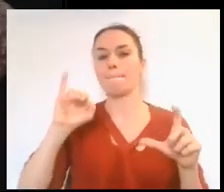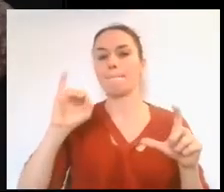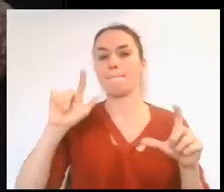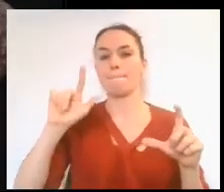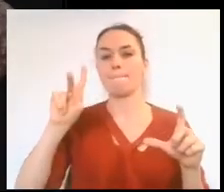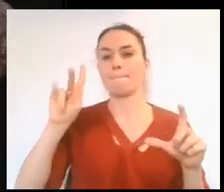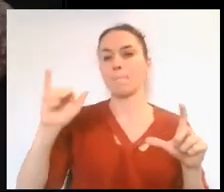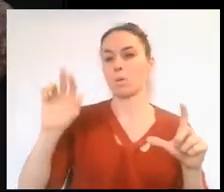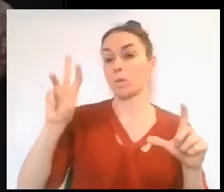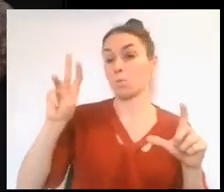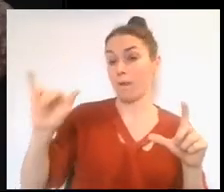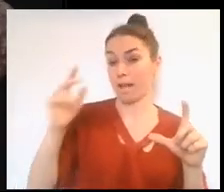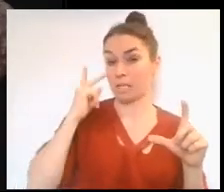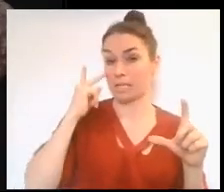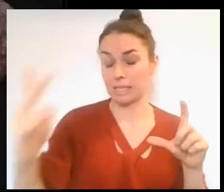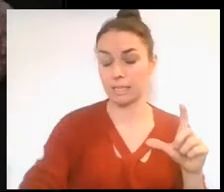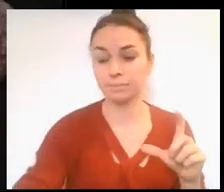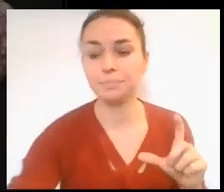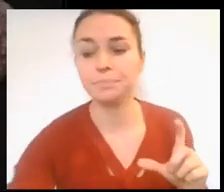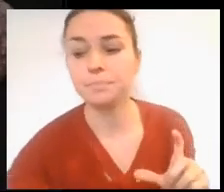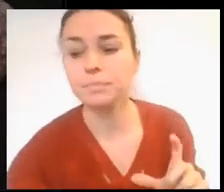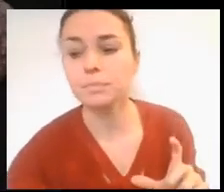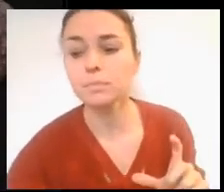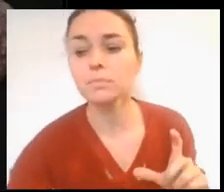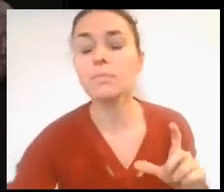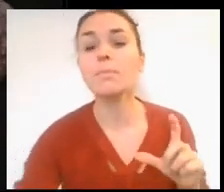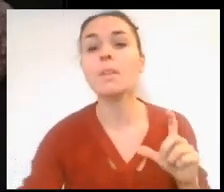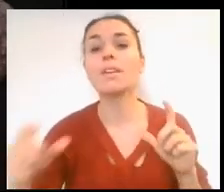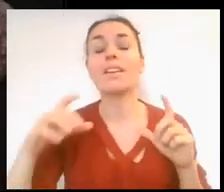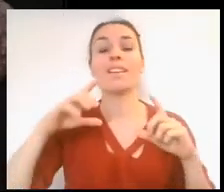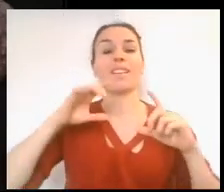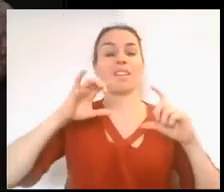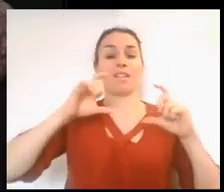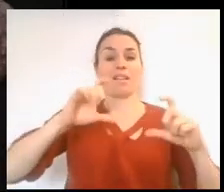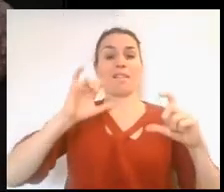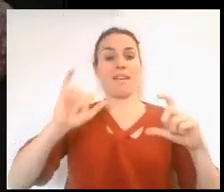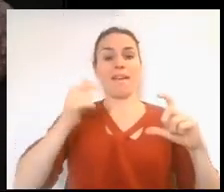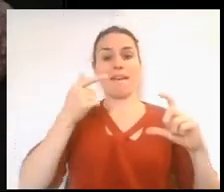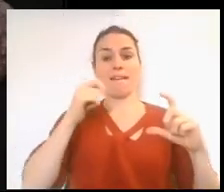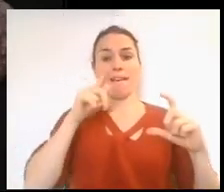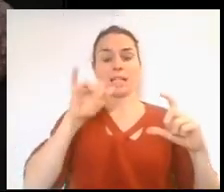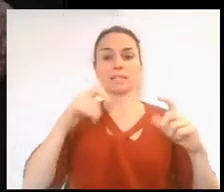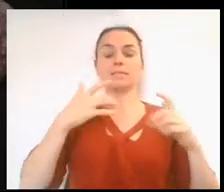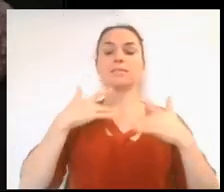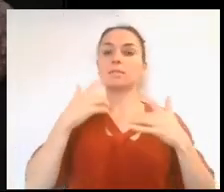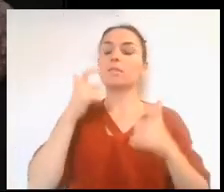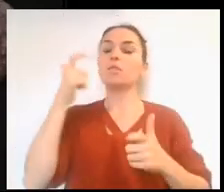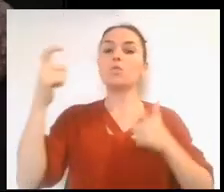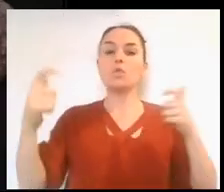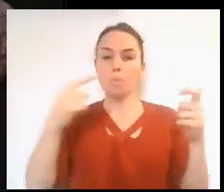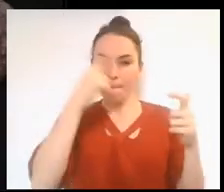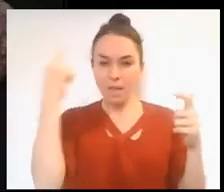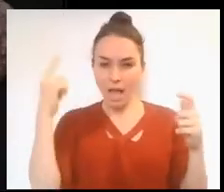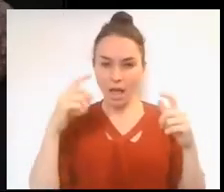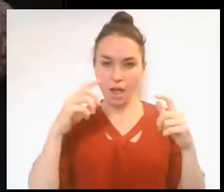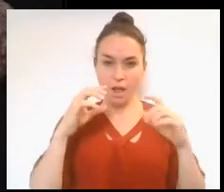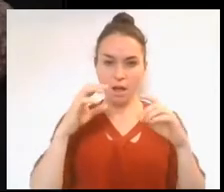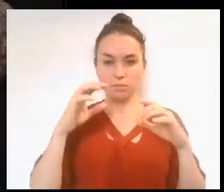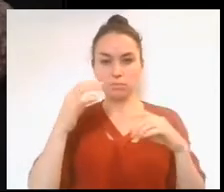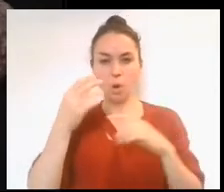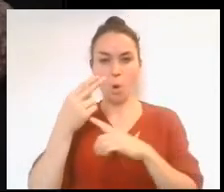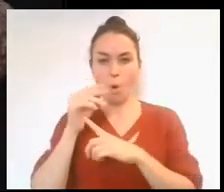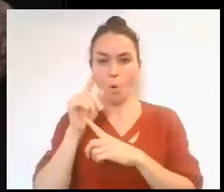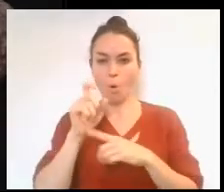These galaxies tend to contain gigantic black holes. Now, you don't see a black hole. That's a